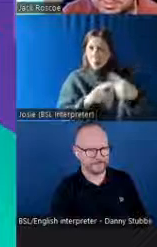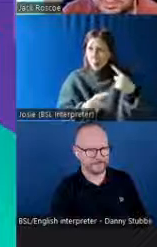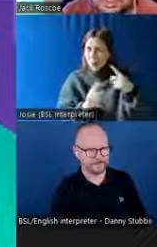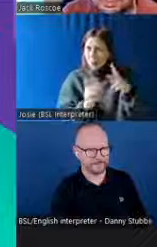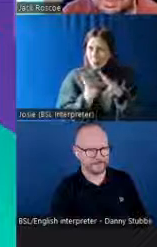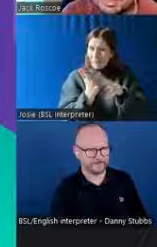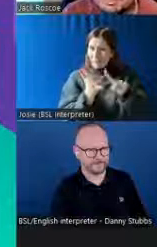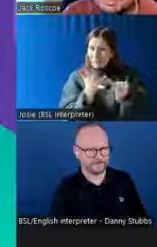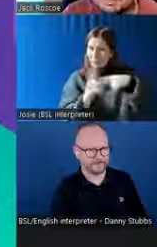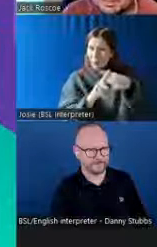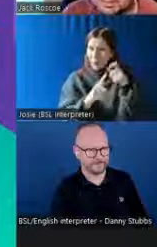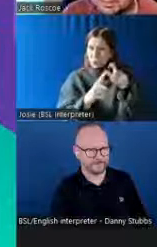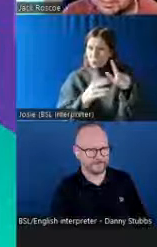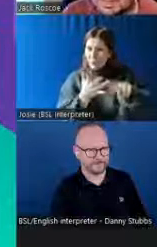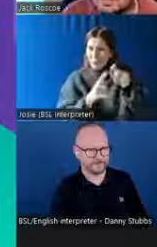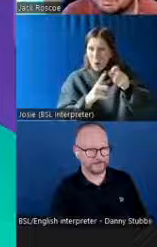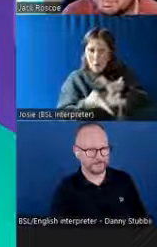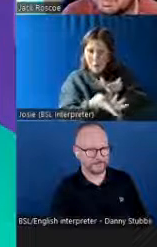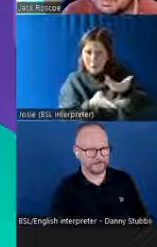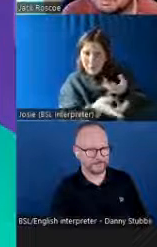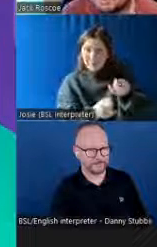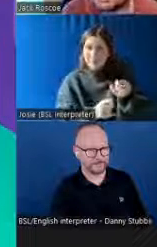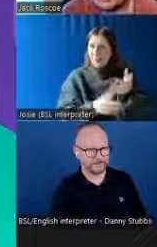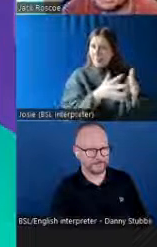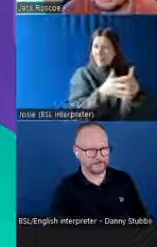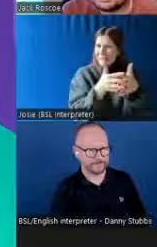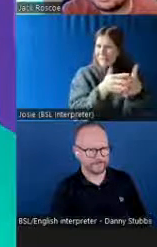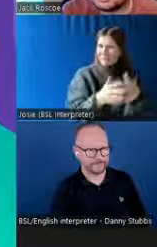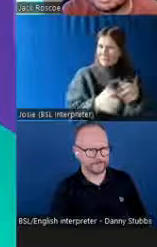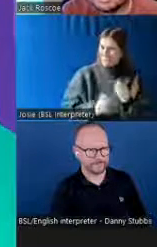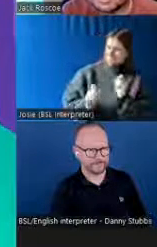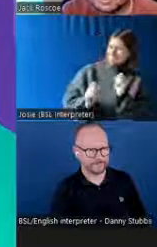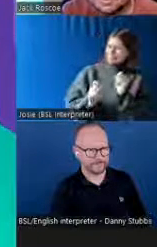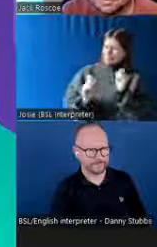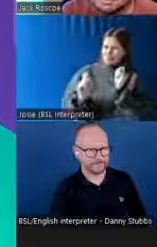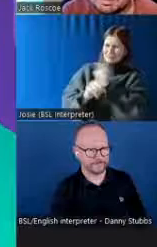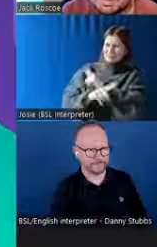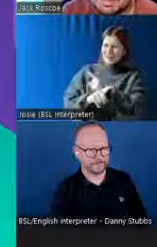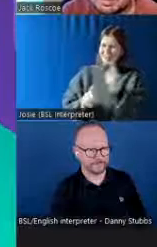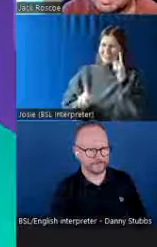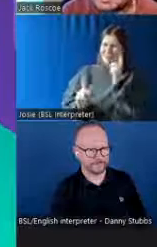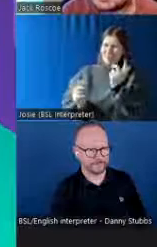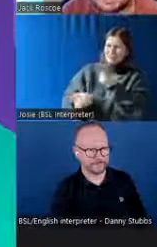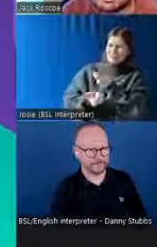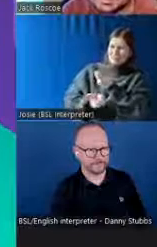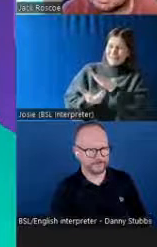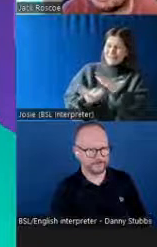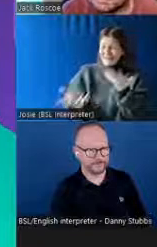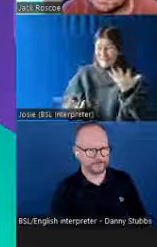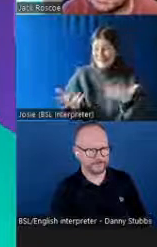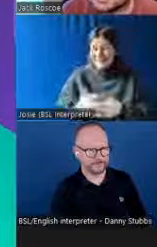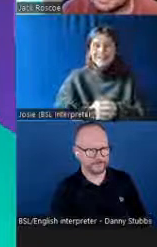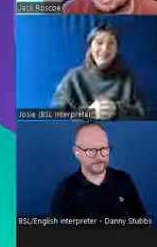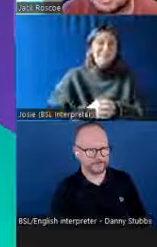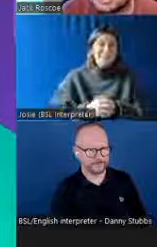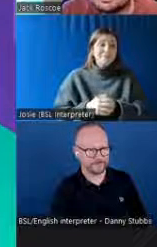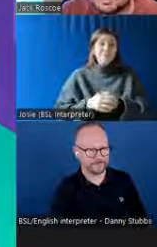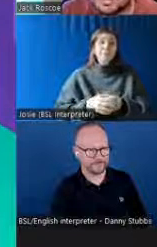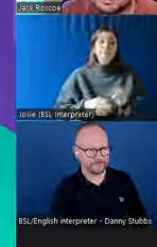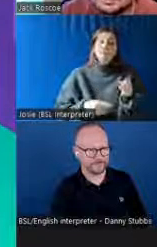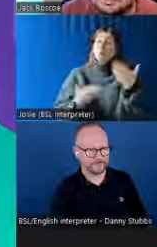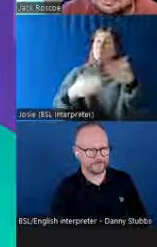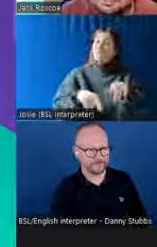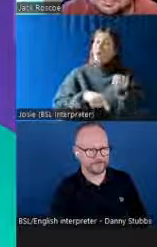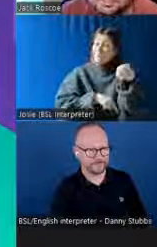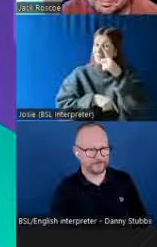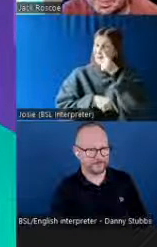Alternatively, you could take a vox pop type approach, but not audio record it. Maybe you just type it into a form as qualitative